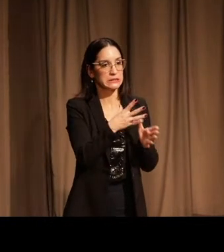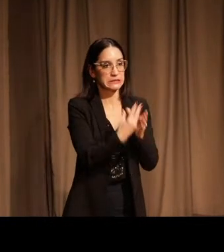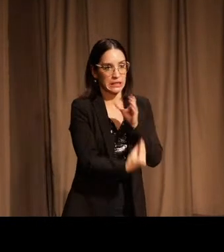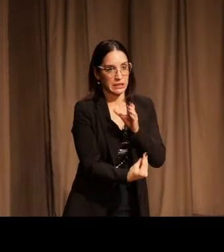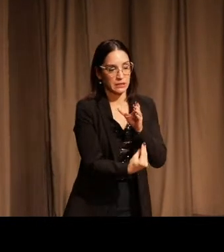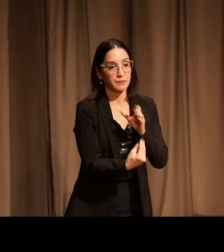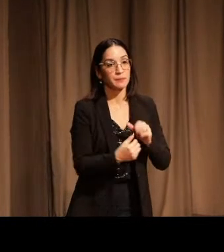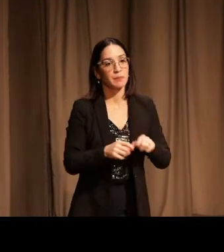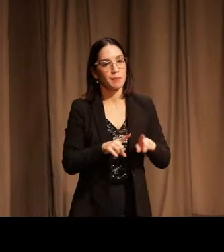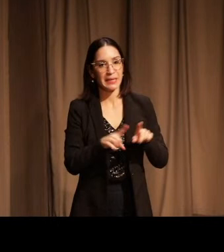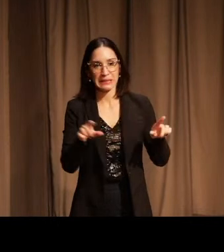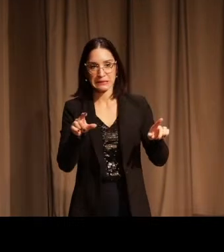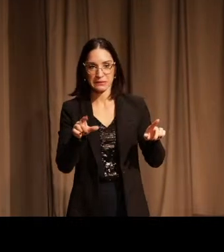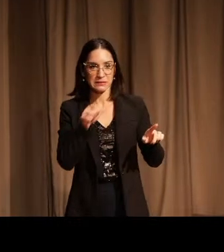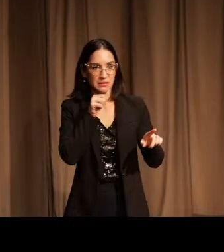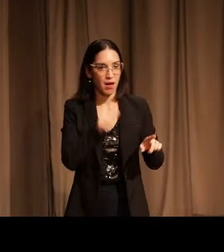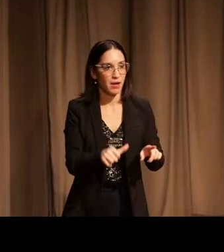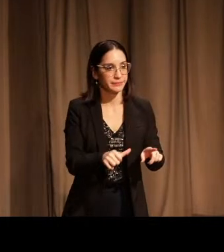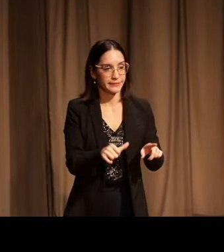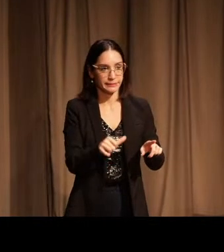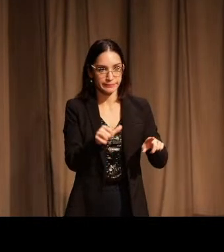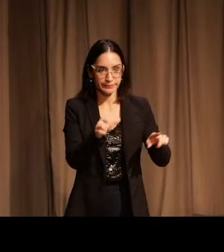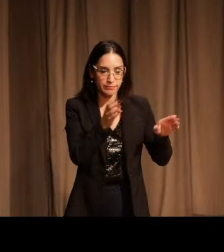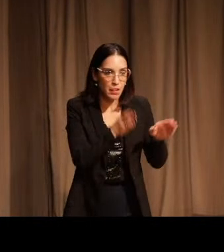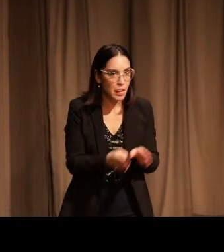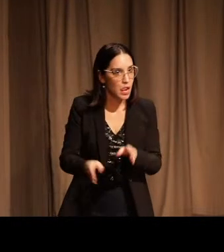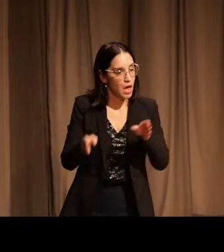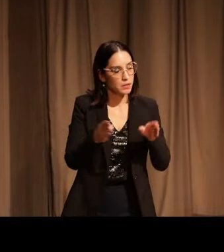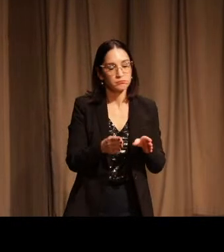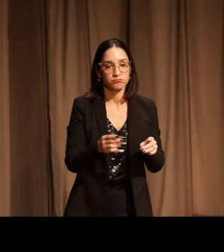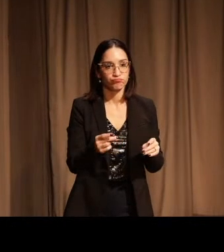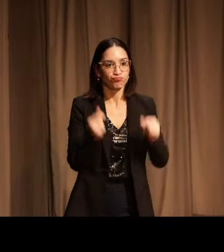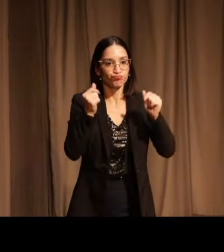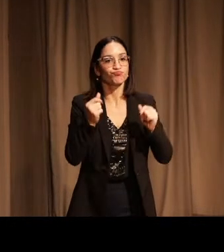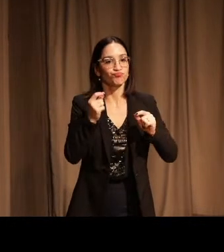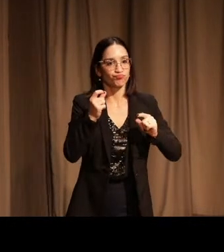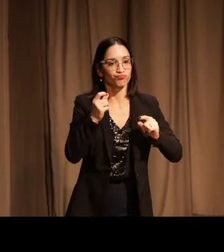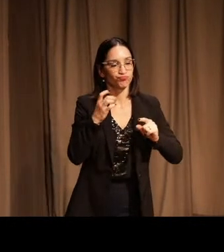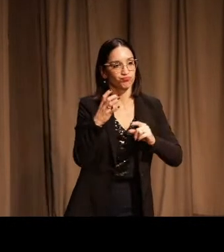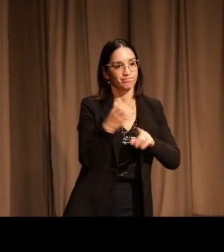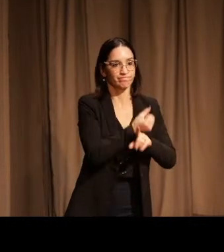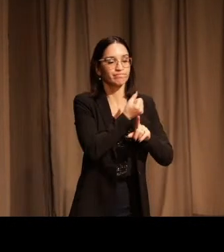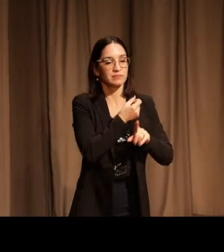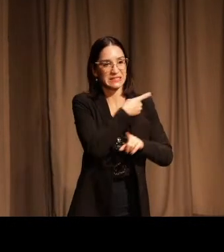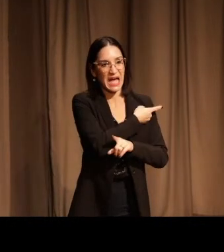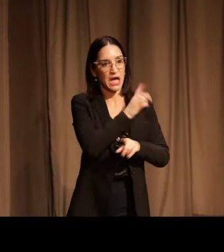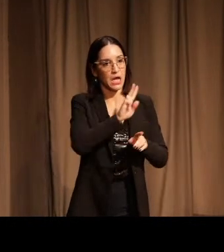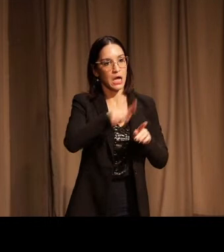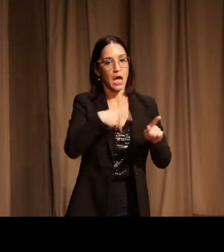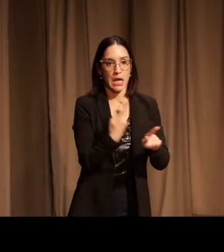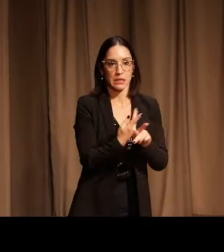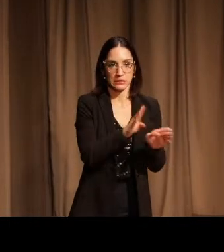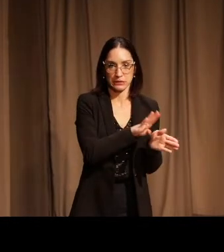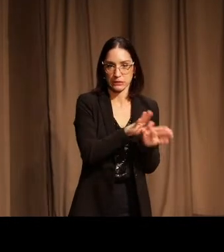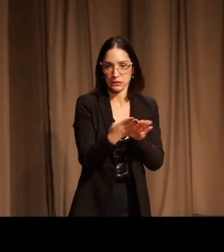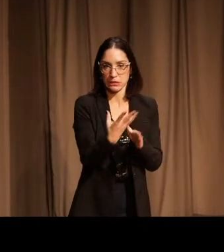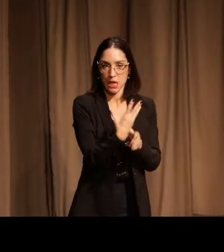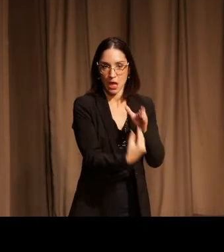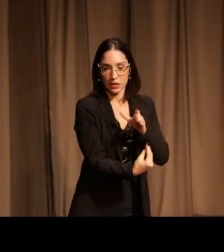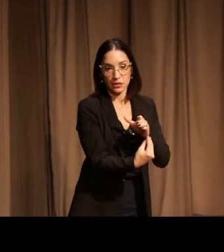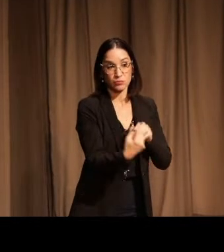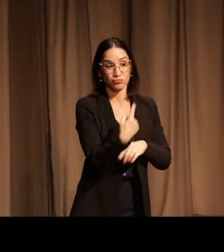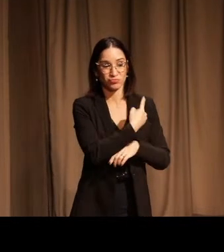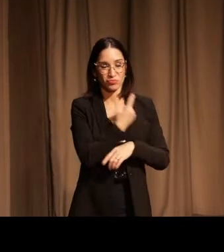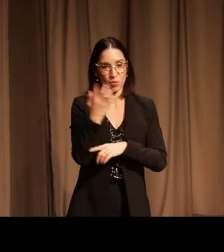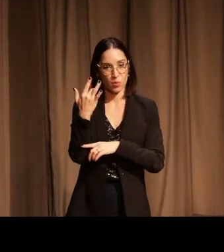death that is unexpected, that is sudden. That's why she captures these figures, these